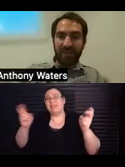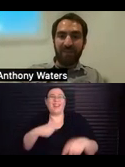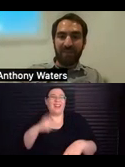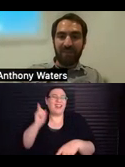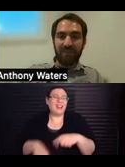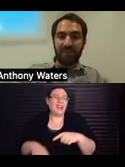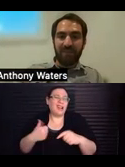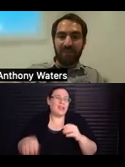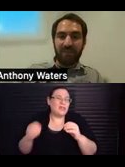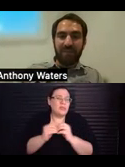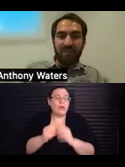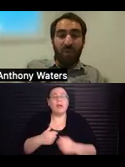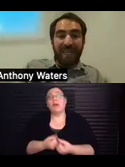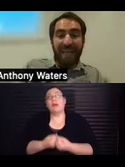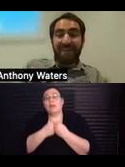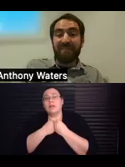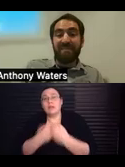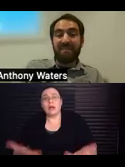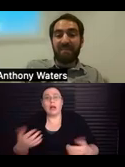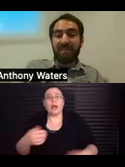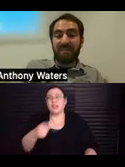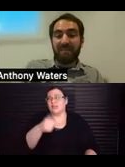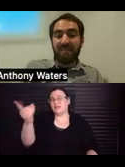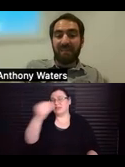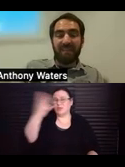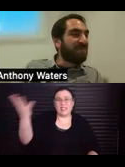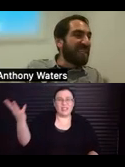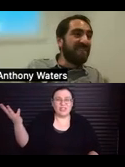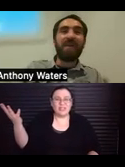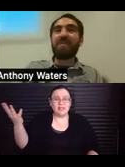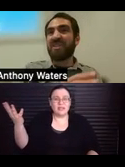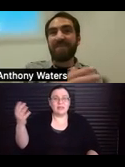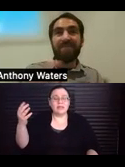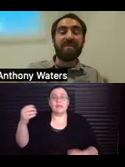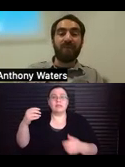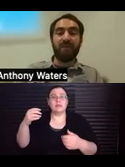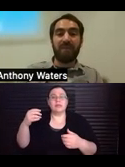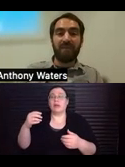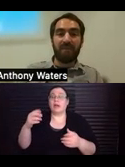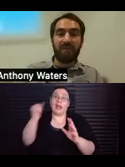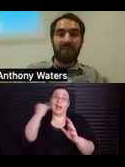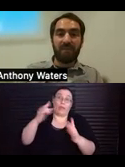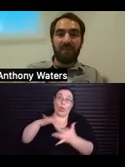tired. No one cares. It'd be easier if I was just invisible.